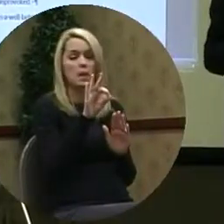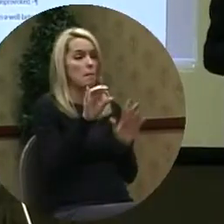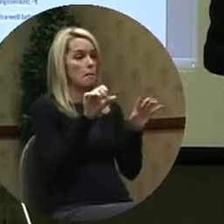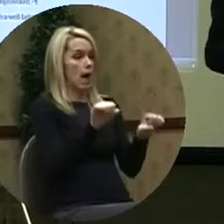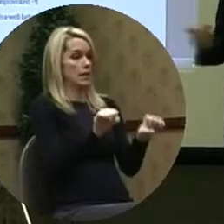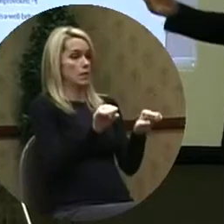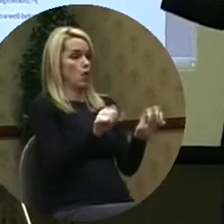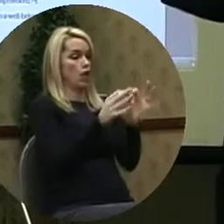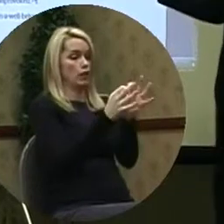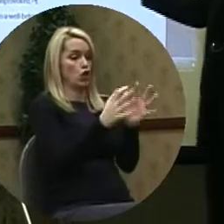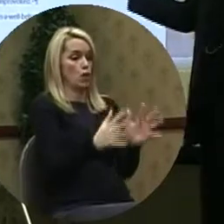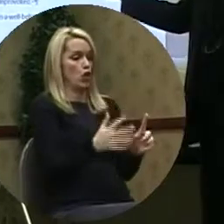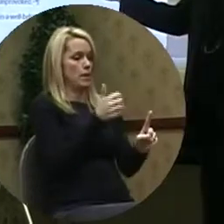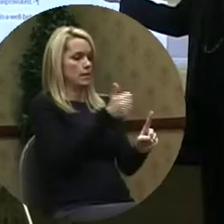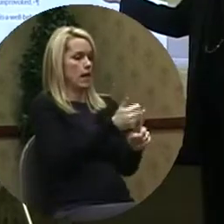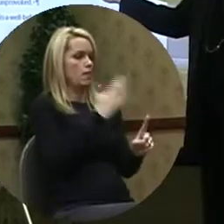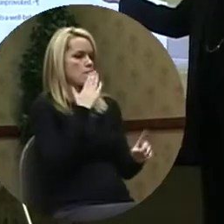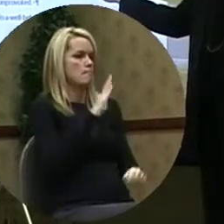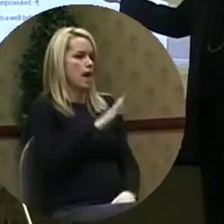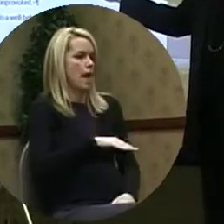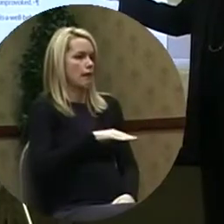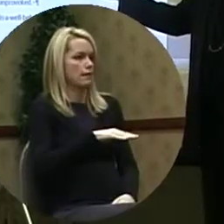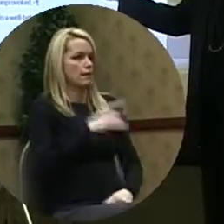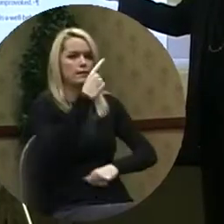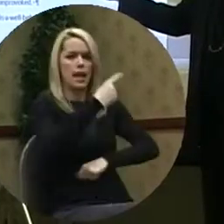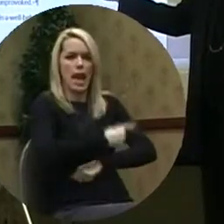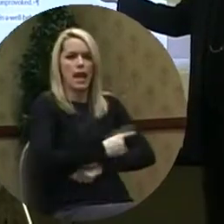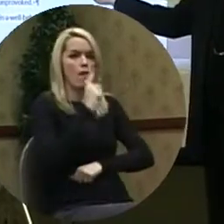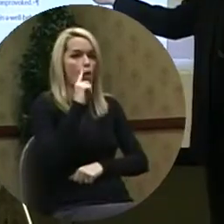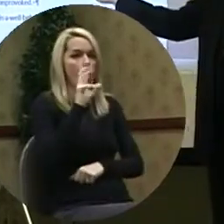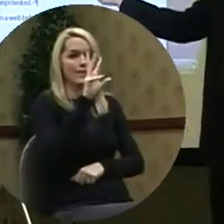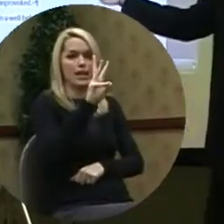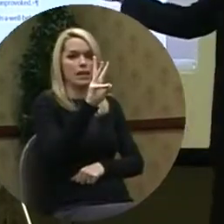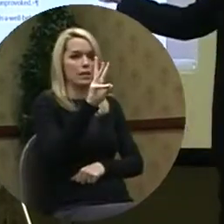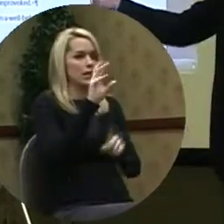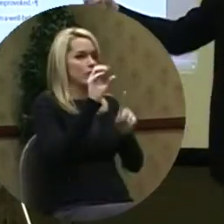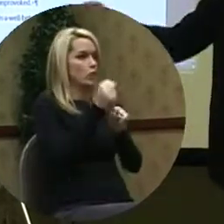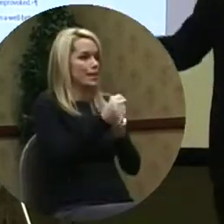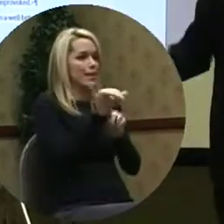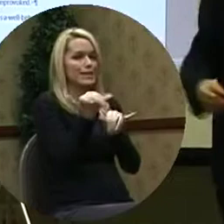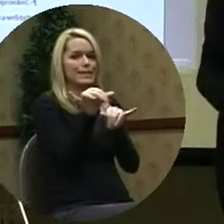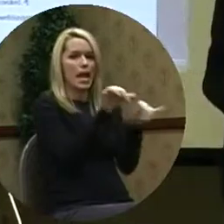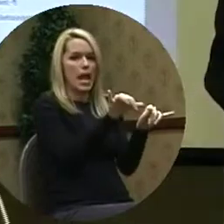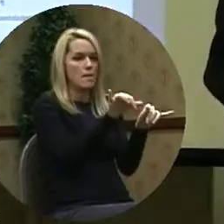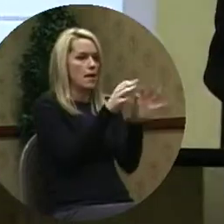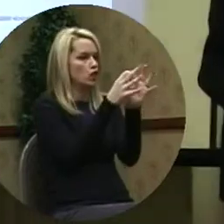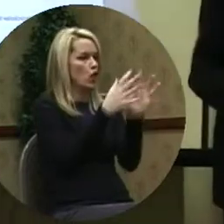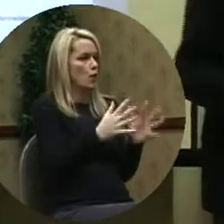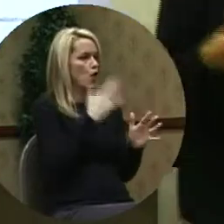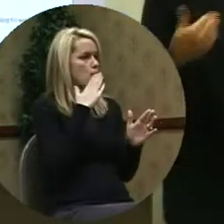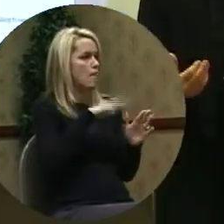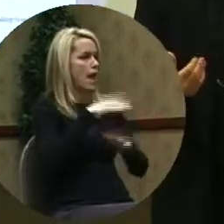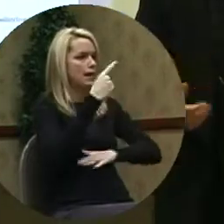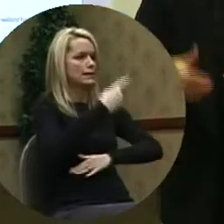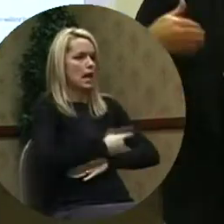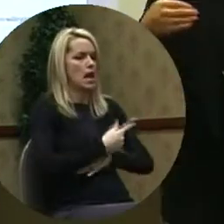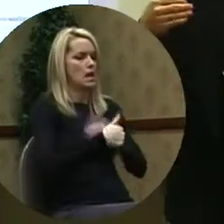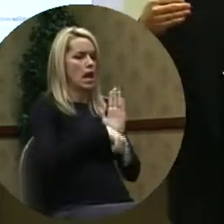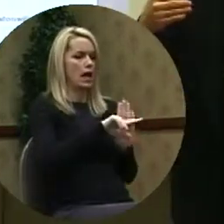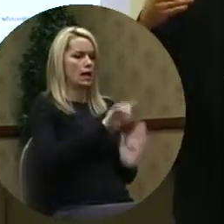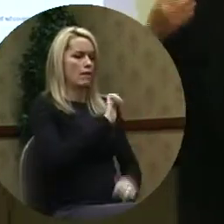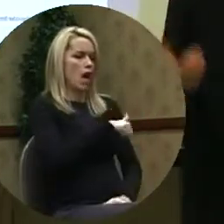that the interpreter is having a bad day on each of these 6 events? It's the same interpreter having a bad day, and they're being